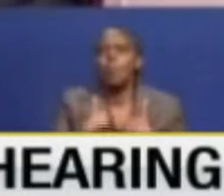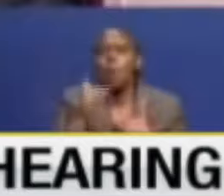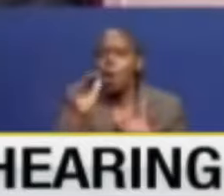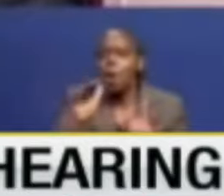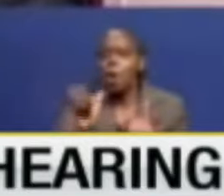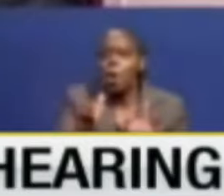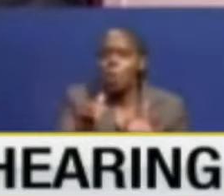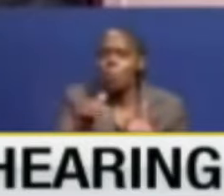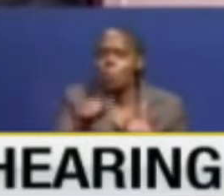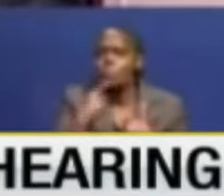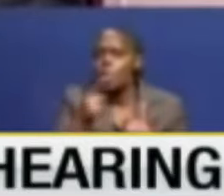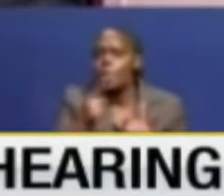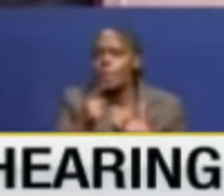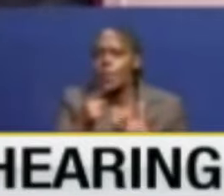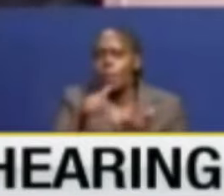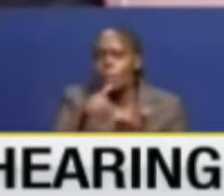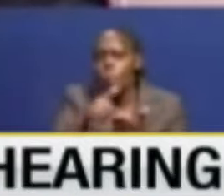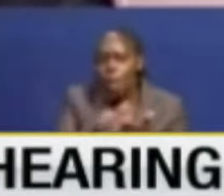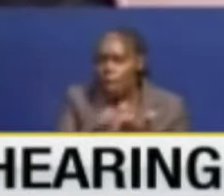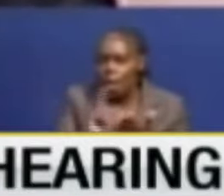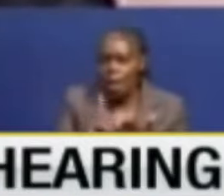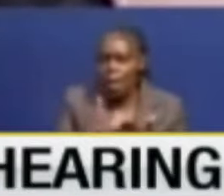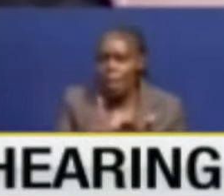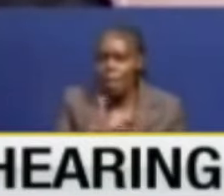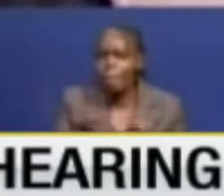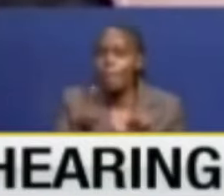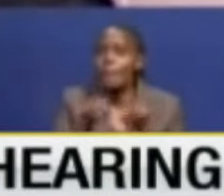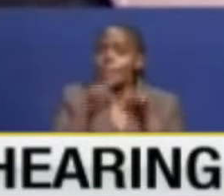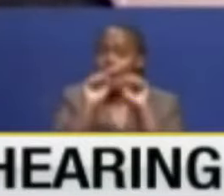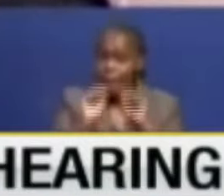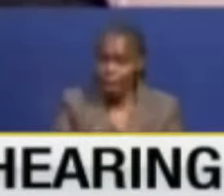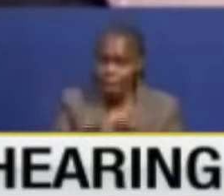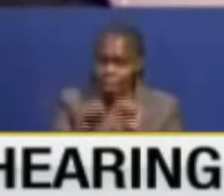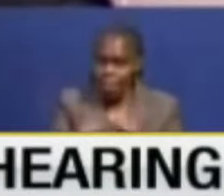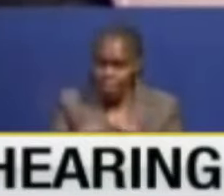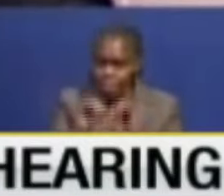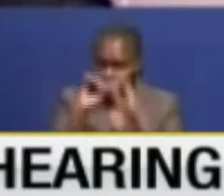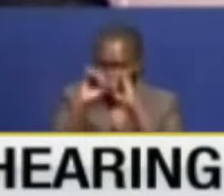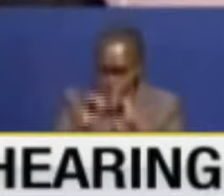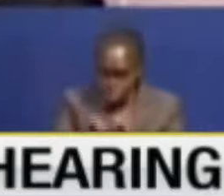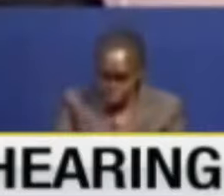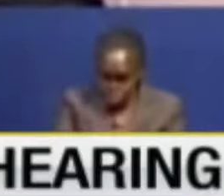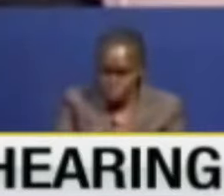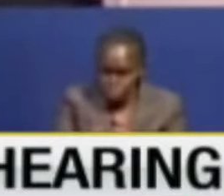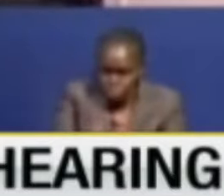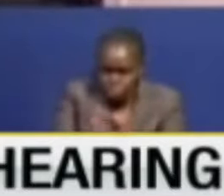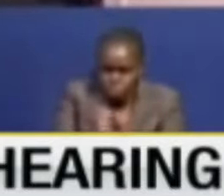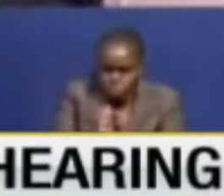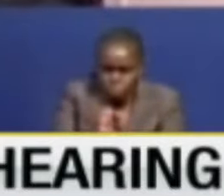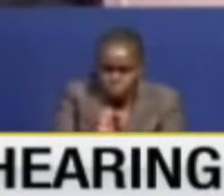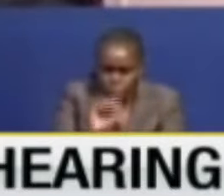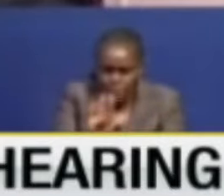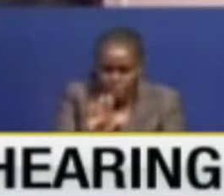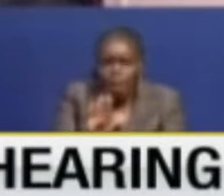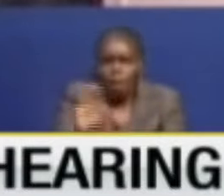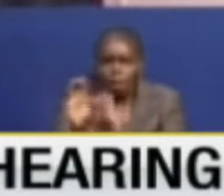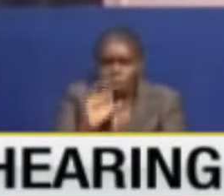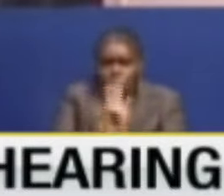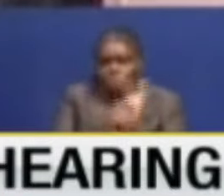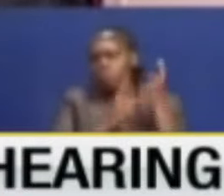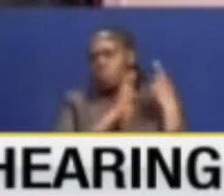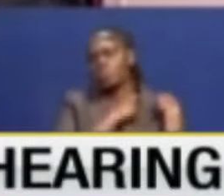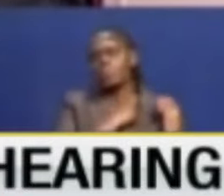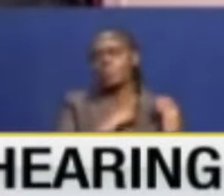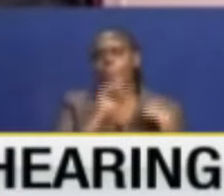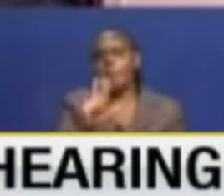for interrogating the weakness of an individual, but the ability of that individual to execute her constitutional